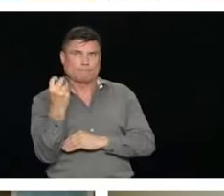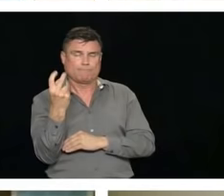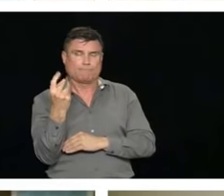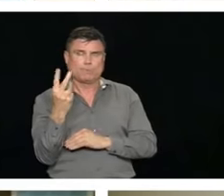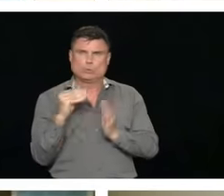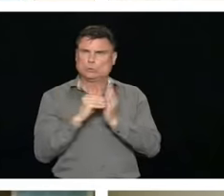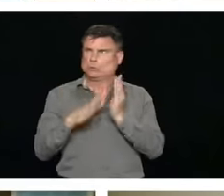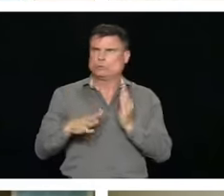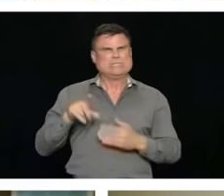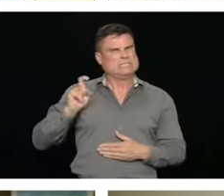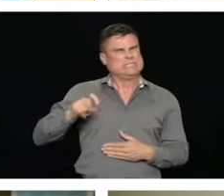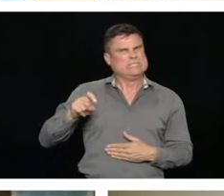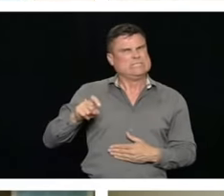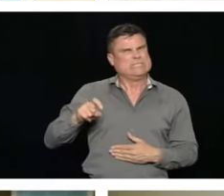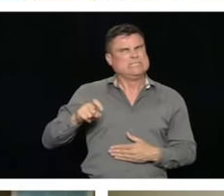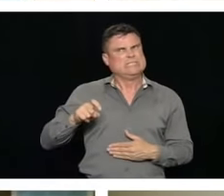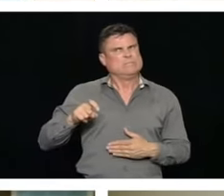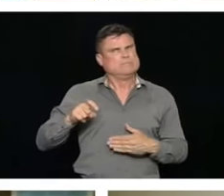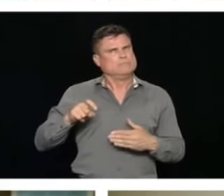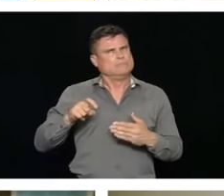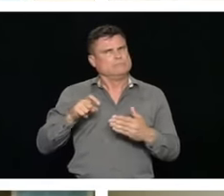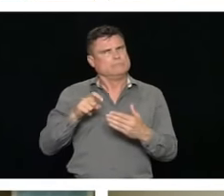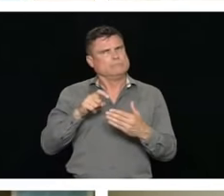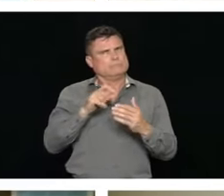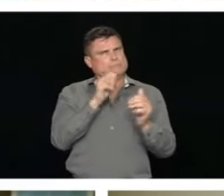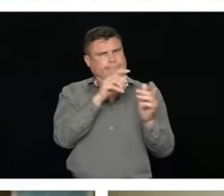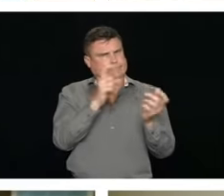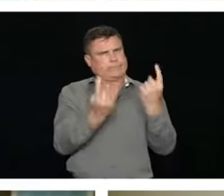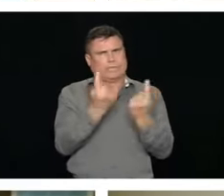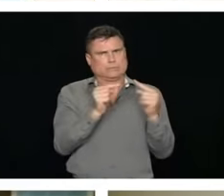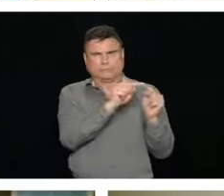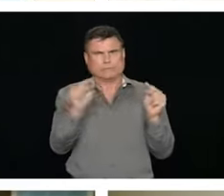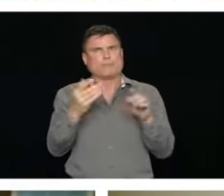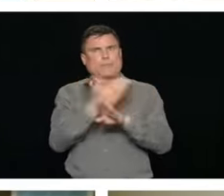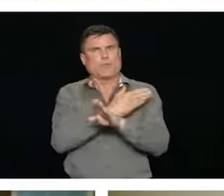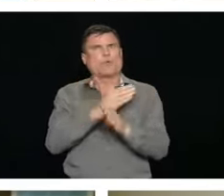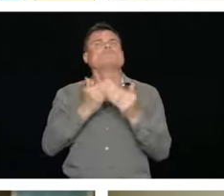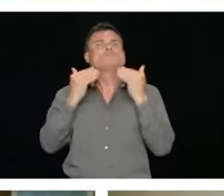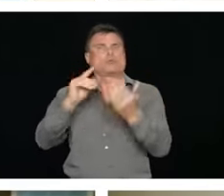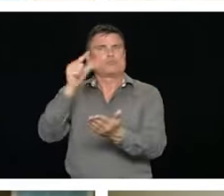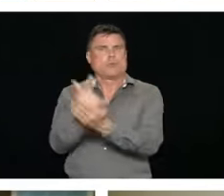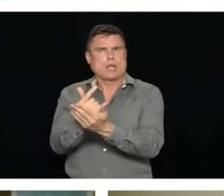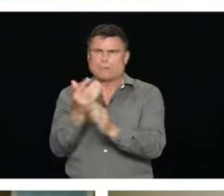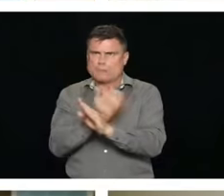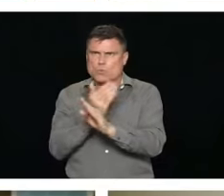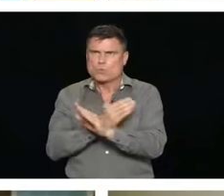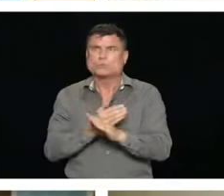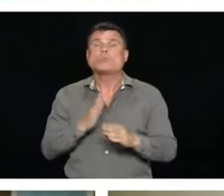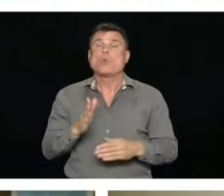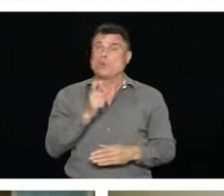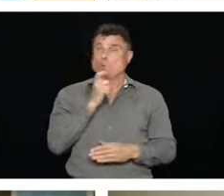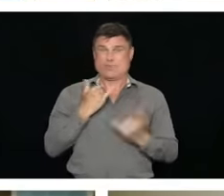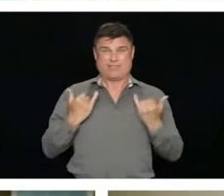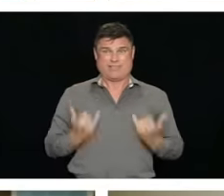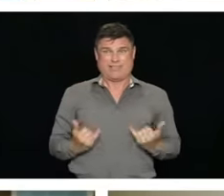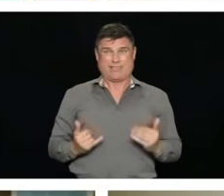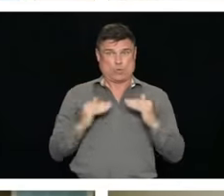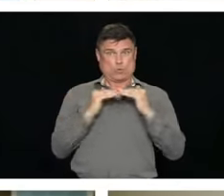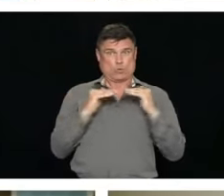need to apply to universities next fall have legitimate grades to use in their application packages?